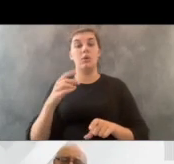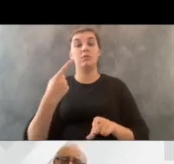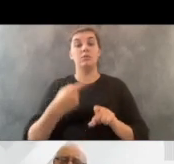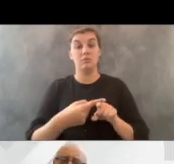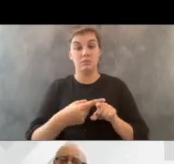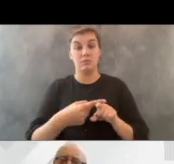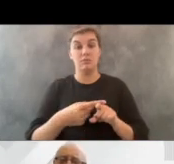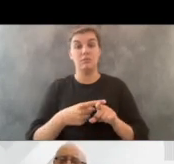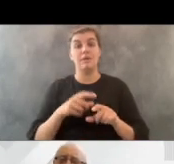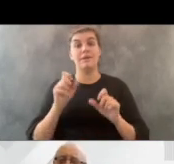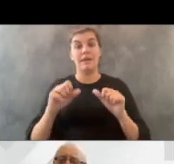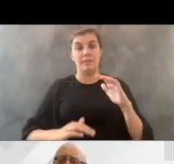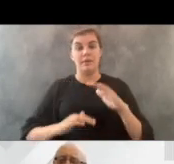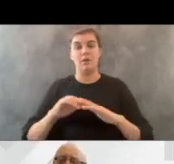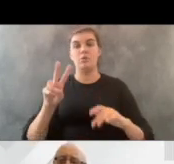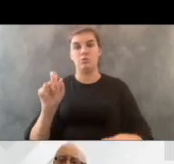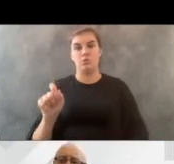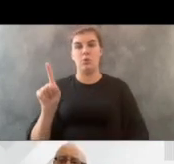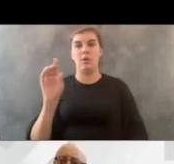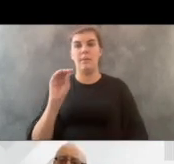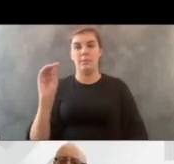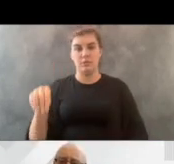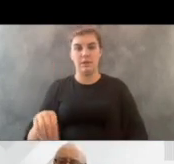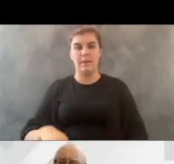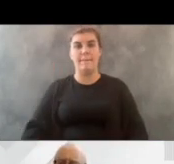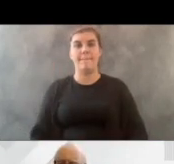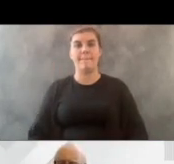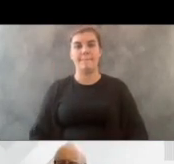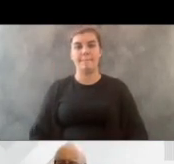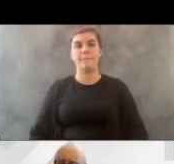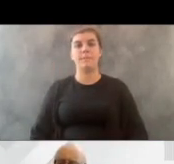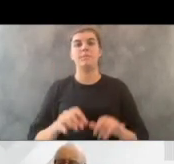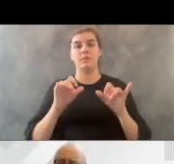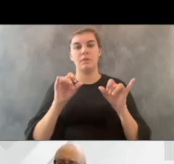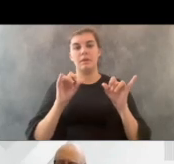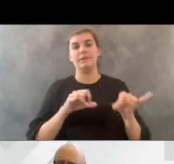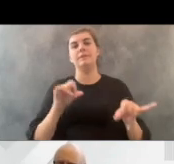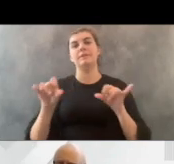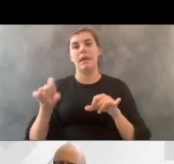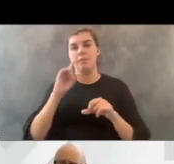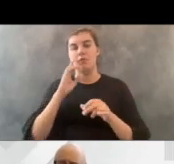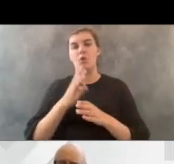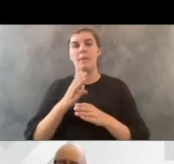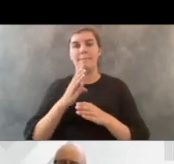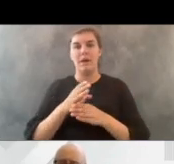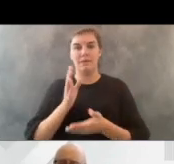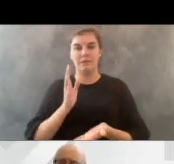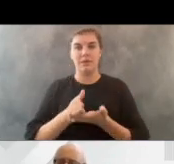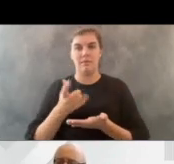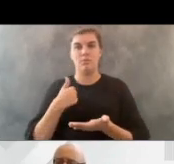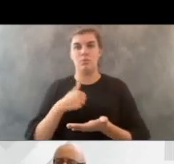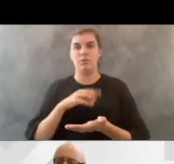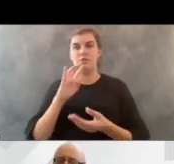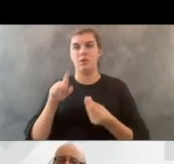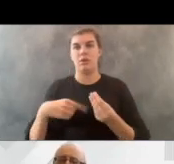close together, less than 10 feet apart, or maybe even on the same pole, what you want to do is a speech walk